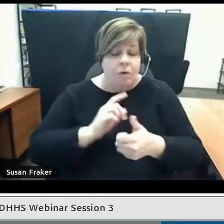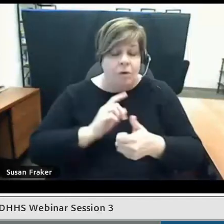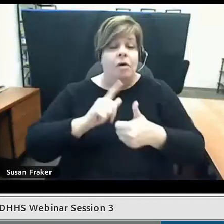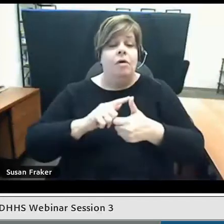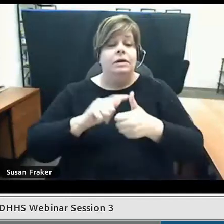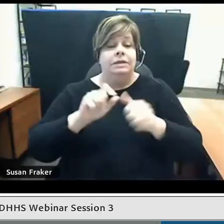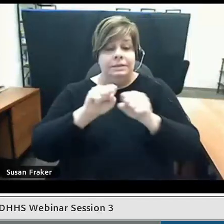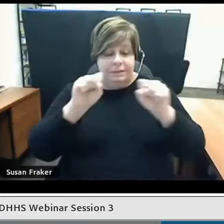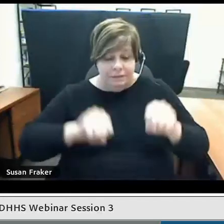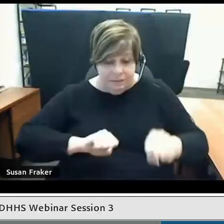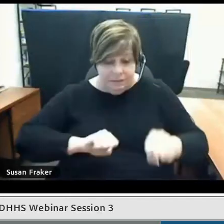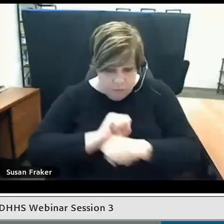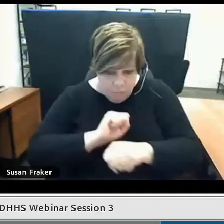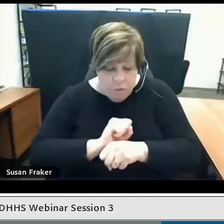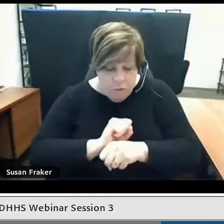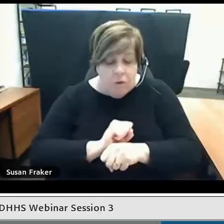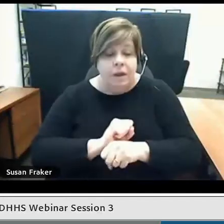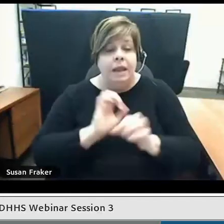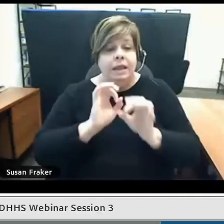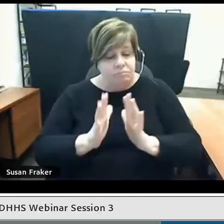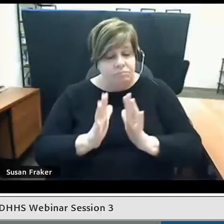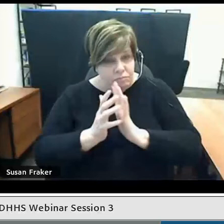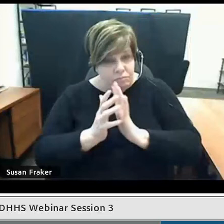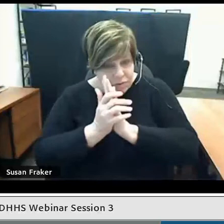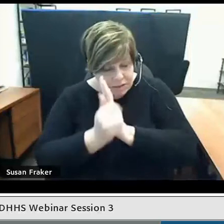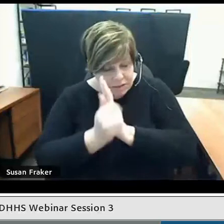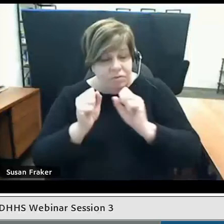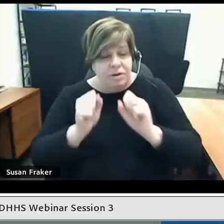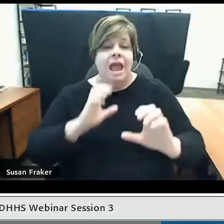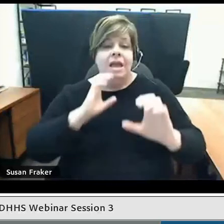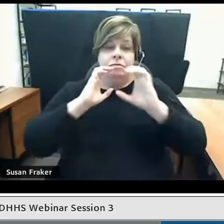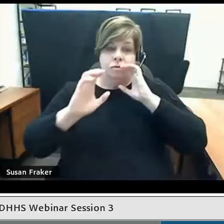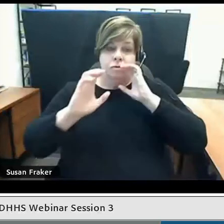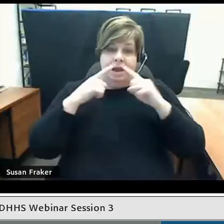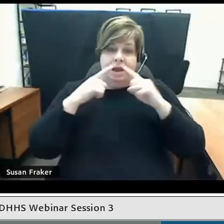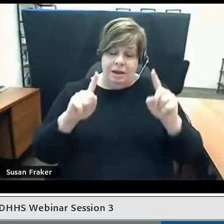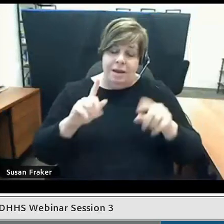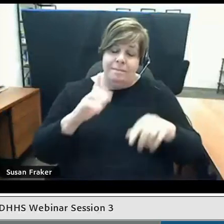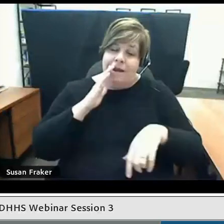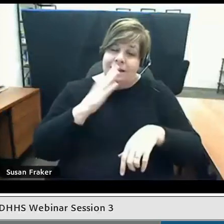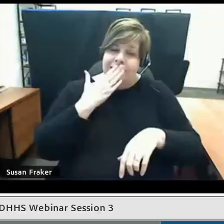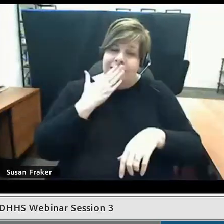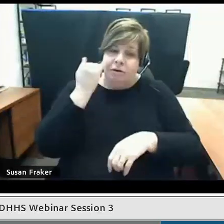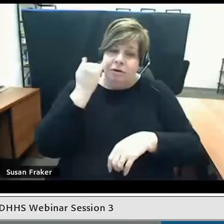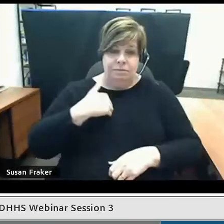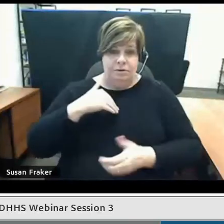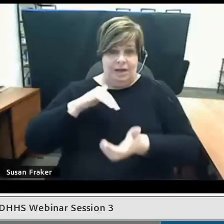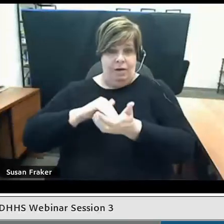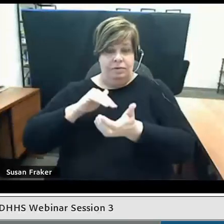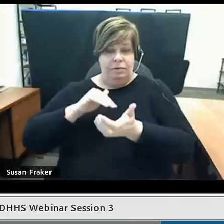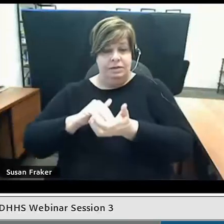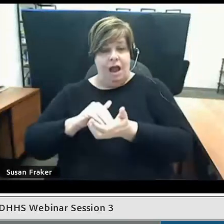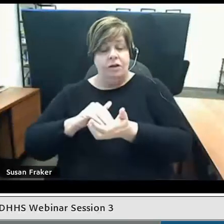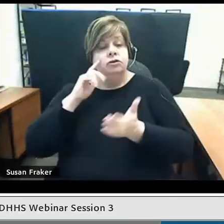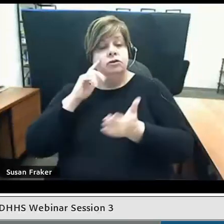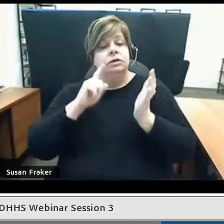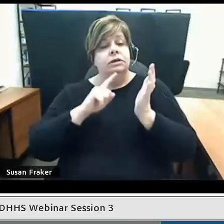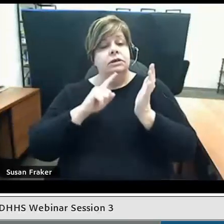can happen. Now, it's not necessarily advisable. For instance, if I was a doctor doing a physical on